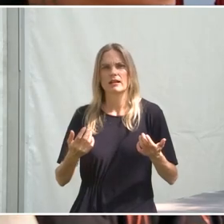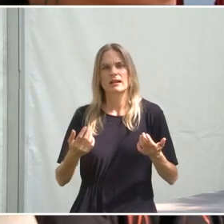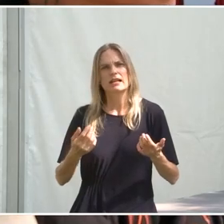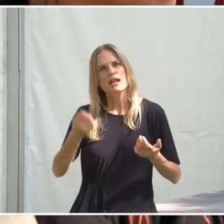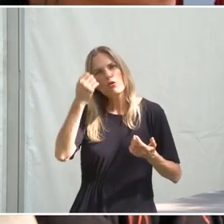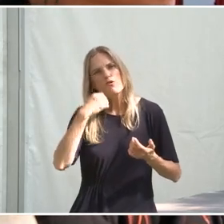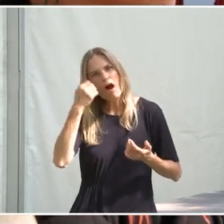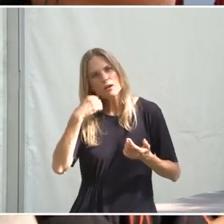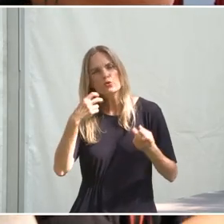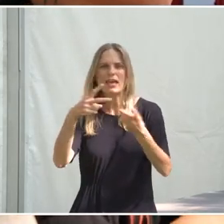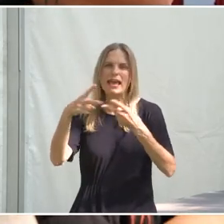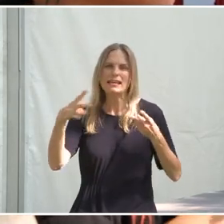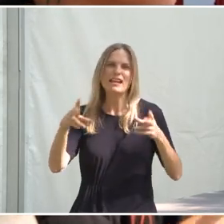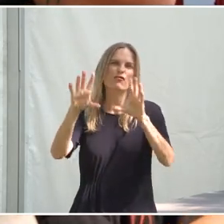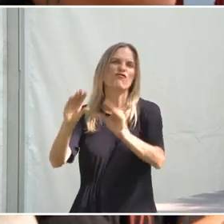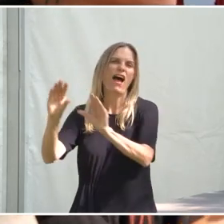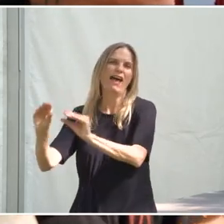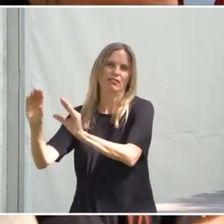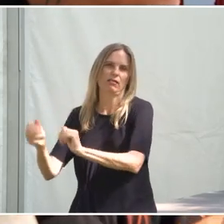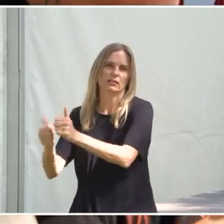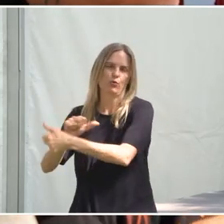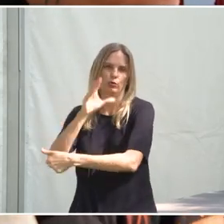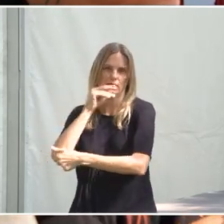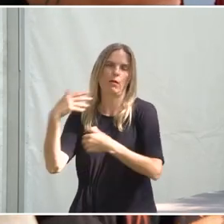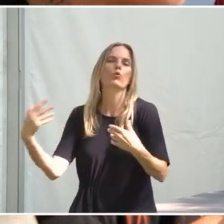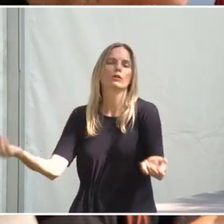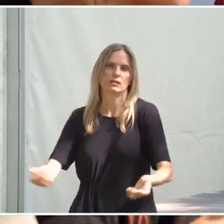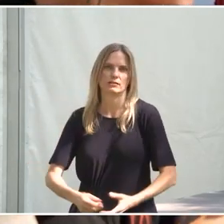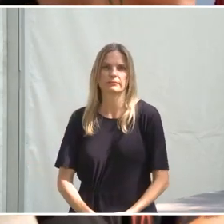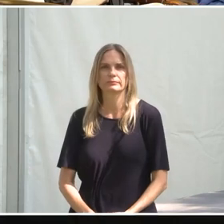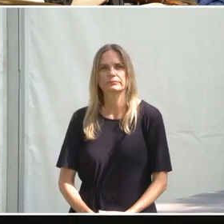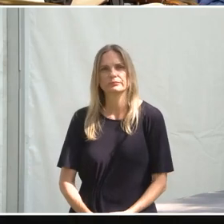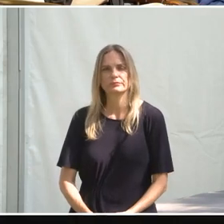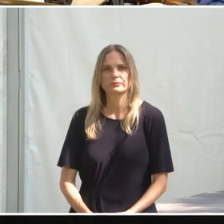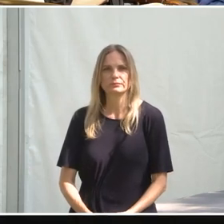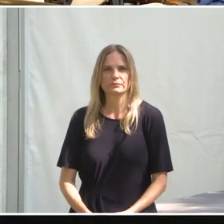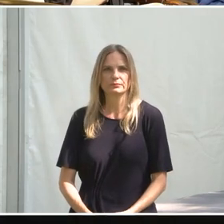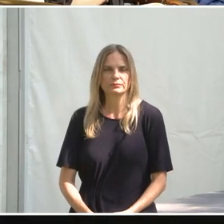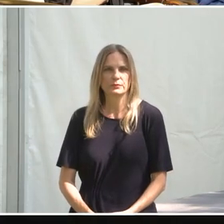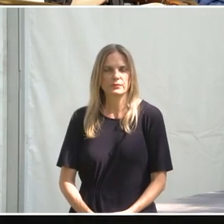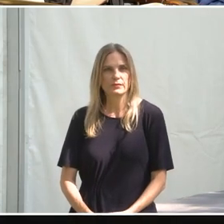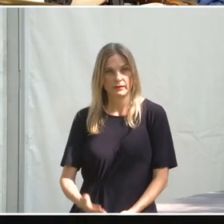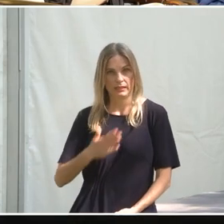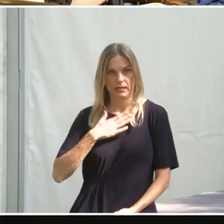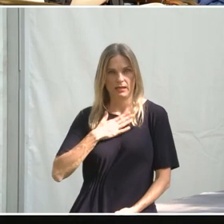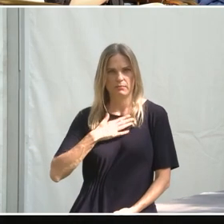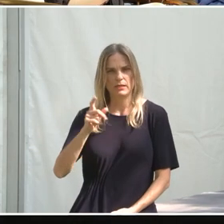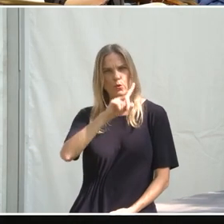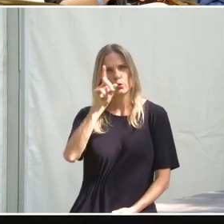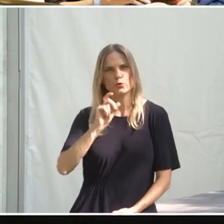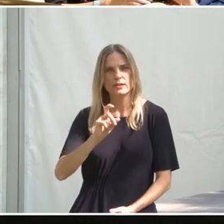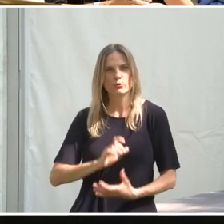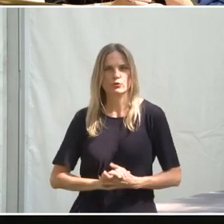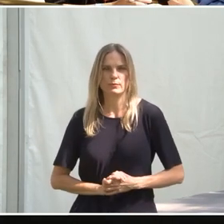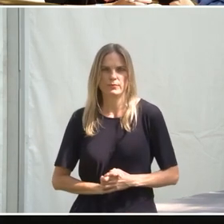gender differences we have in the mental health sector? So Odd. My question builds off of